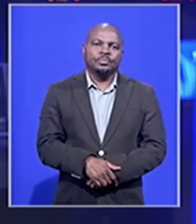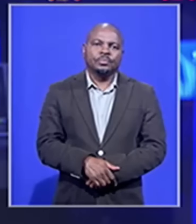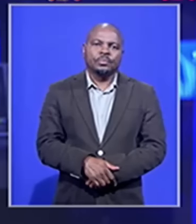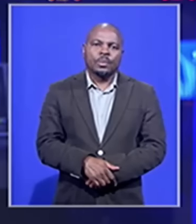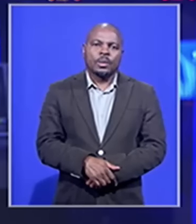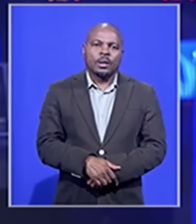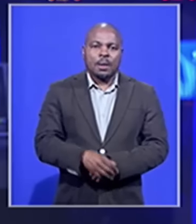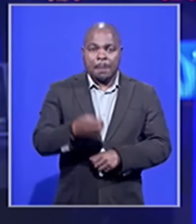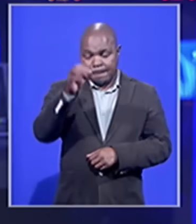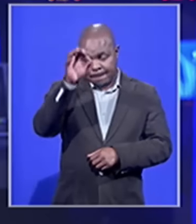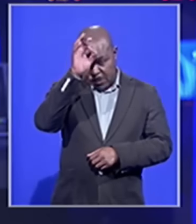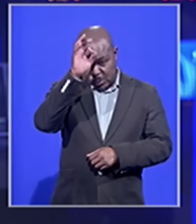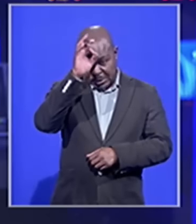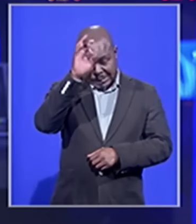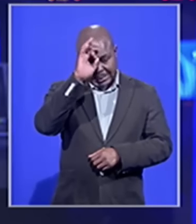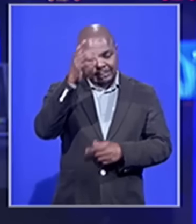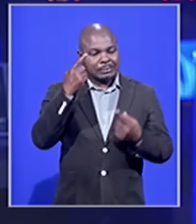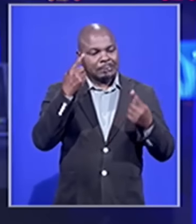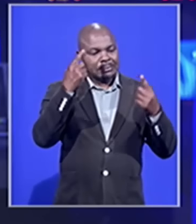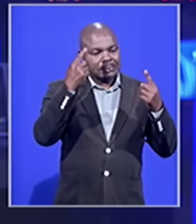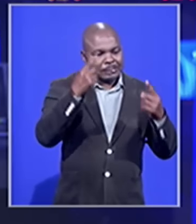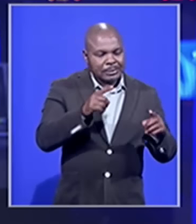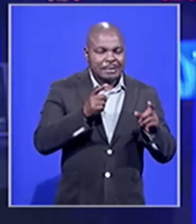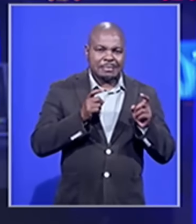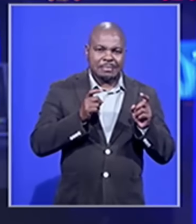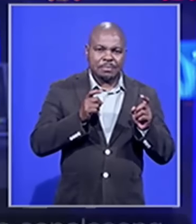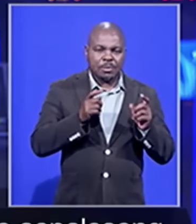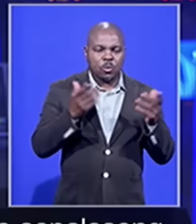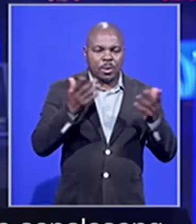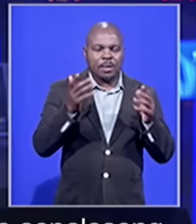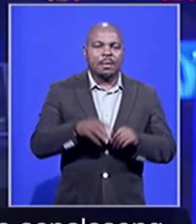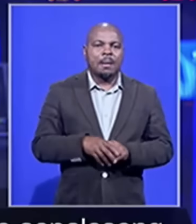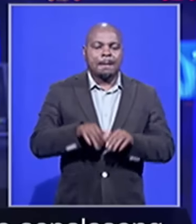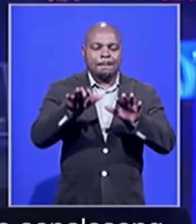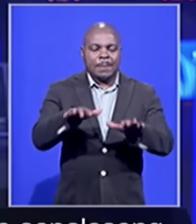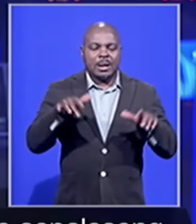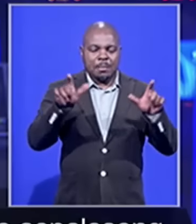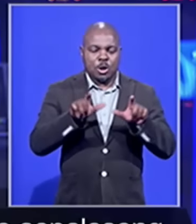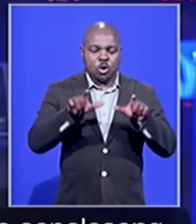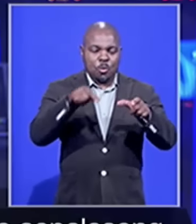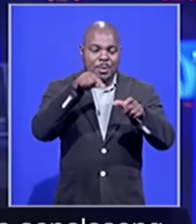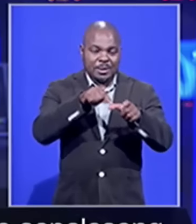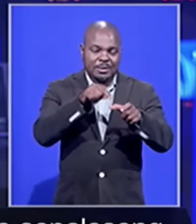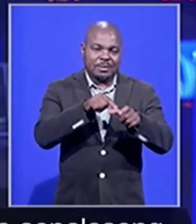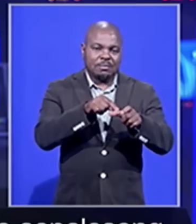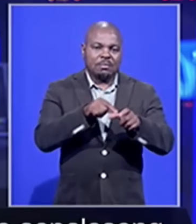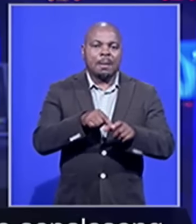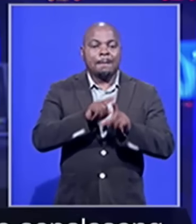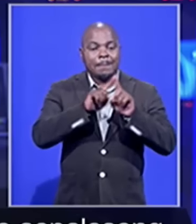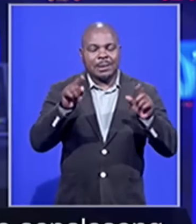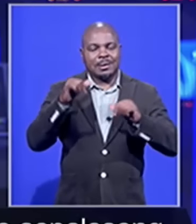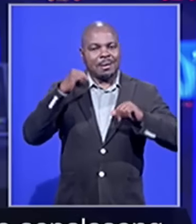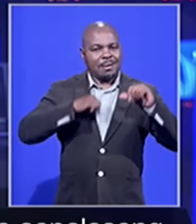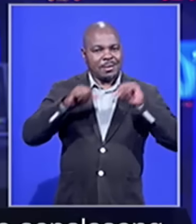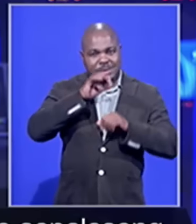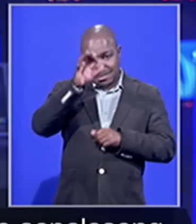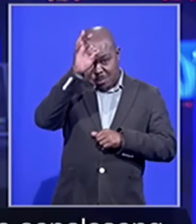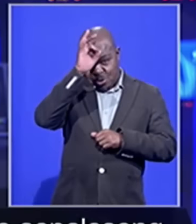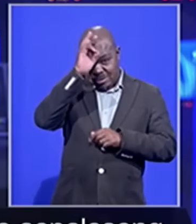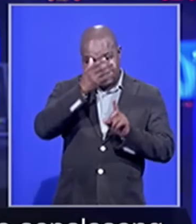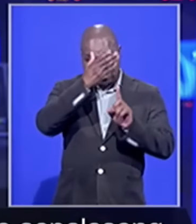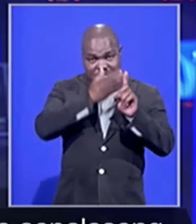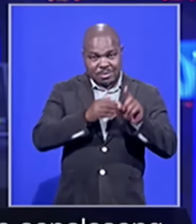Bahlanka ba sepolesa ba ile ba tshwanela ho hlahella ka pela komiti ya sepolesa ya parlamenteng empa le ha le jwalo letona la nakwana la sepolesa mo